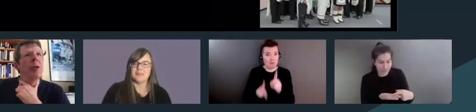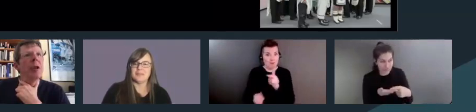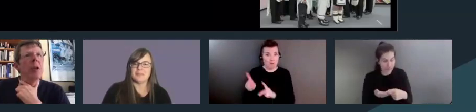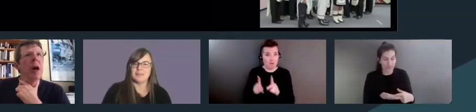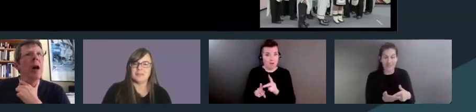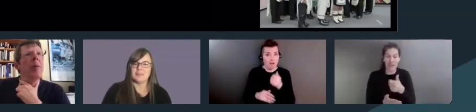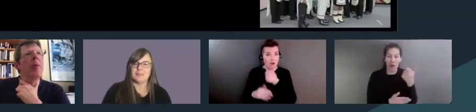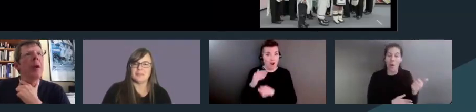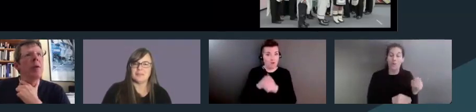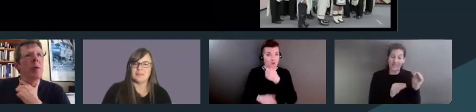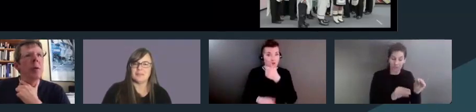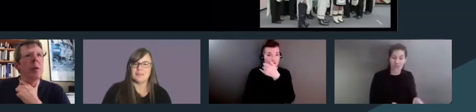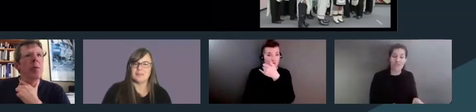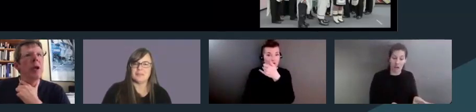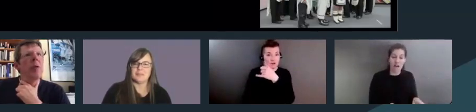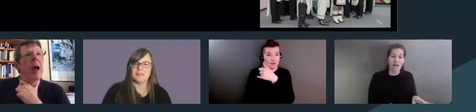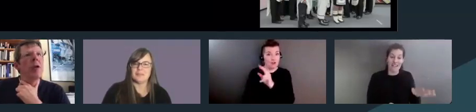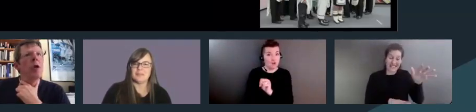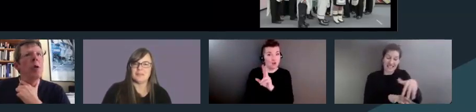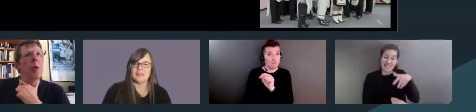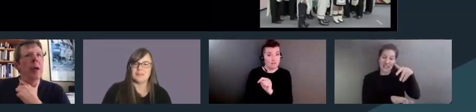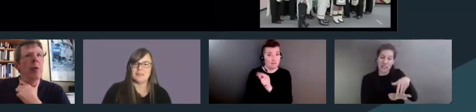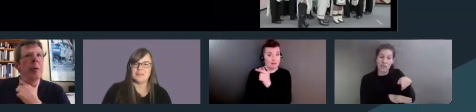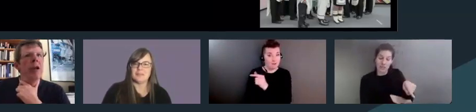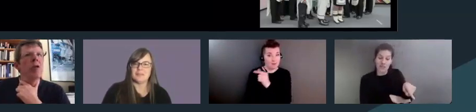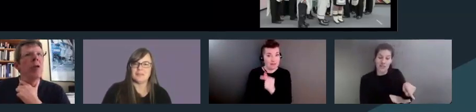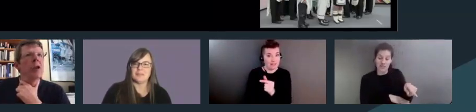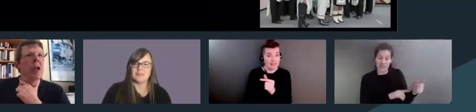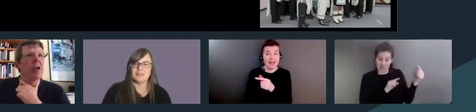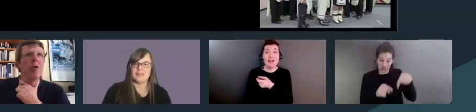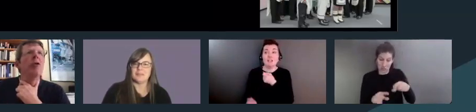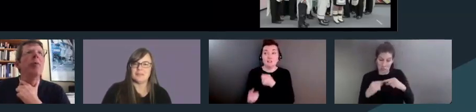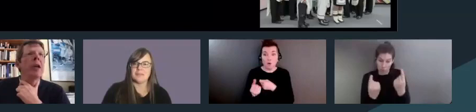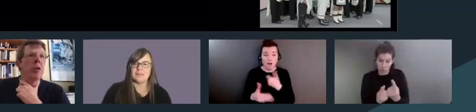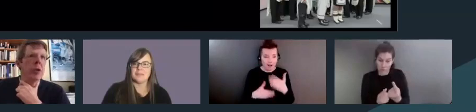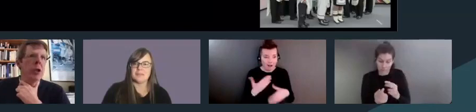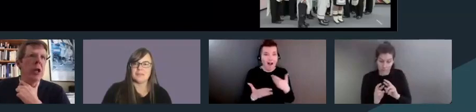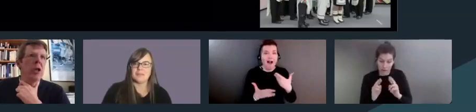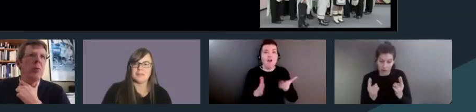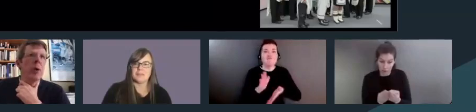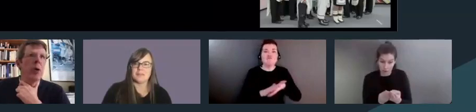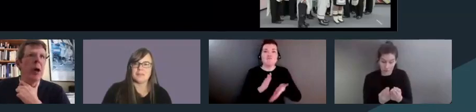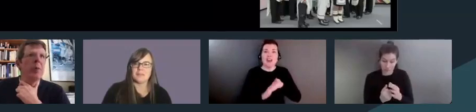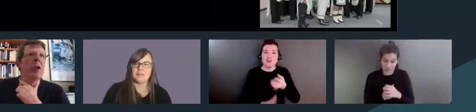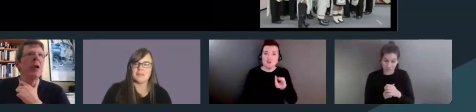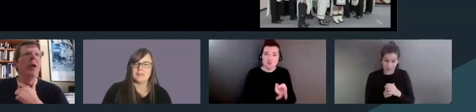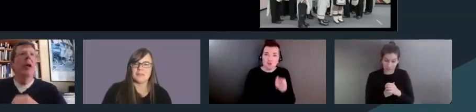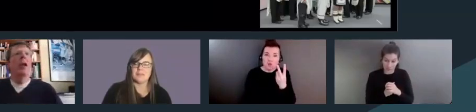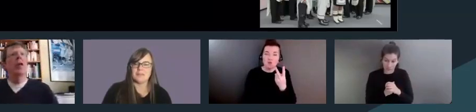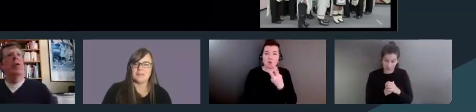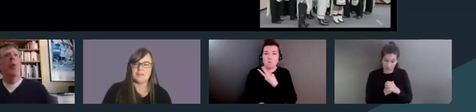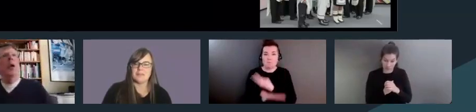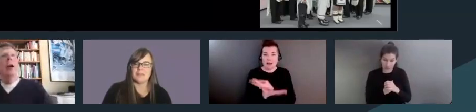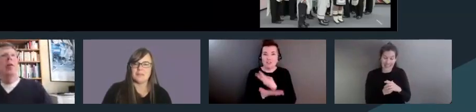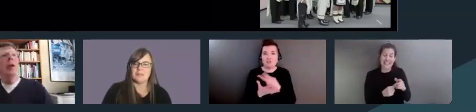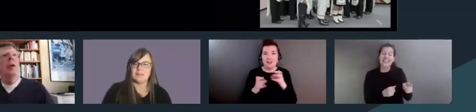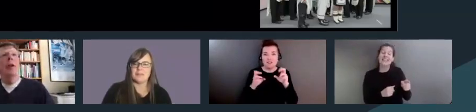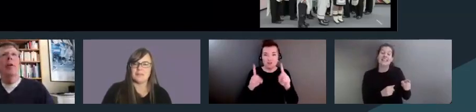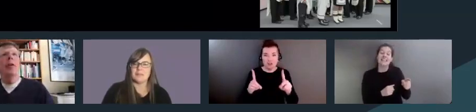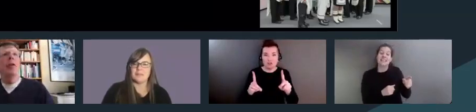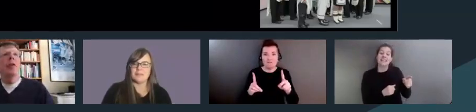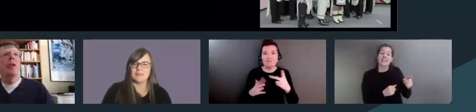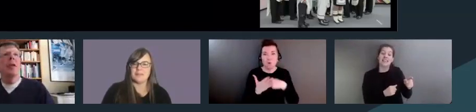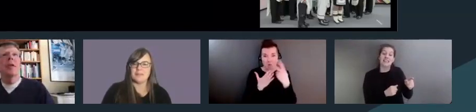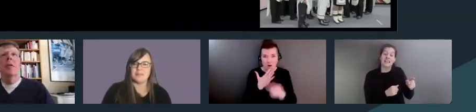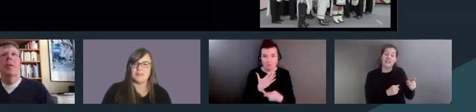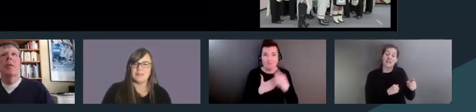of Nunavut. We ran 2 Inuit Master of Education, Nunavut Master of Education programs. And I'll just point out,